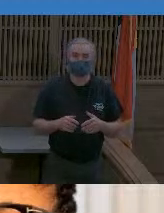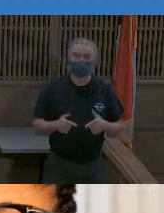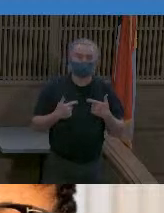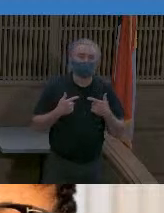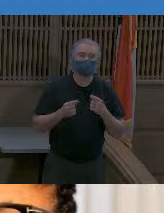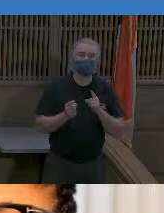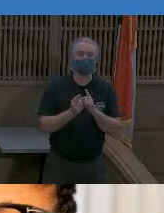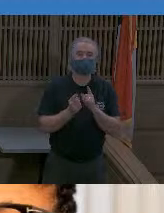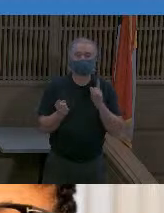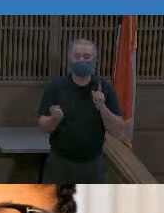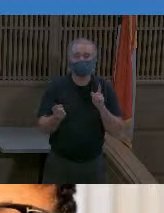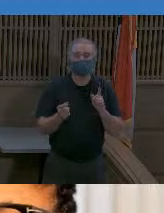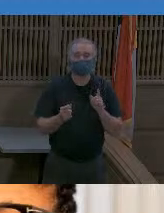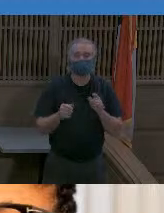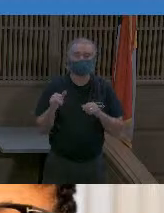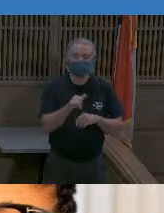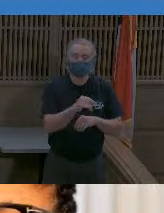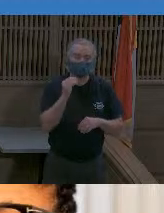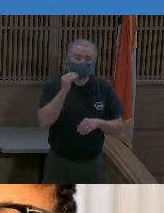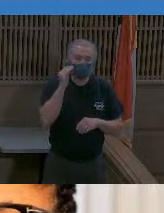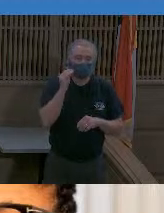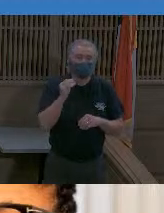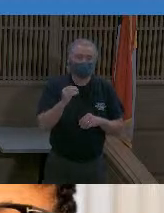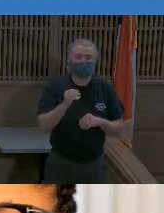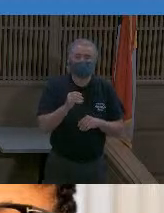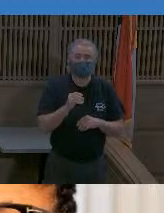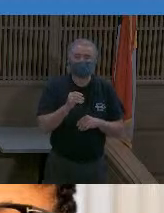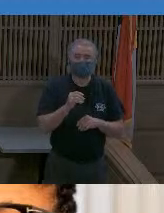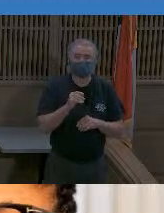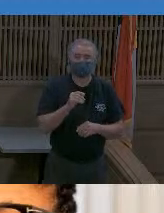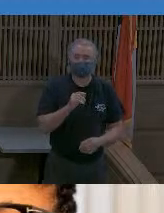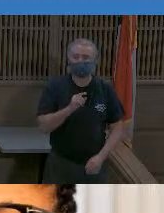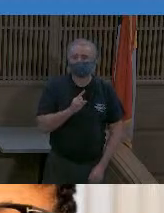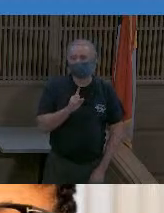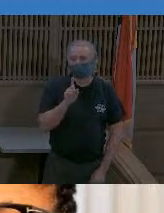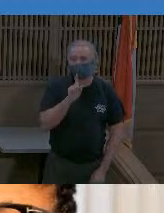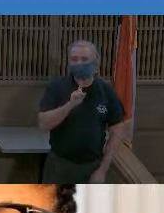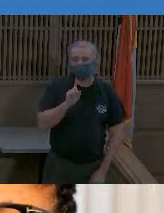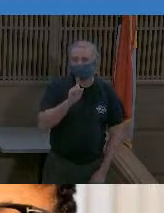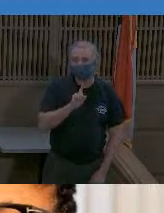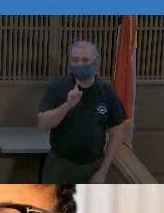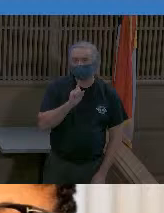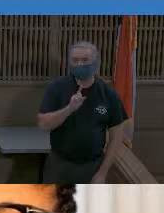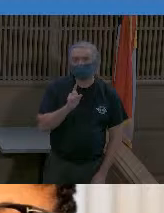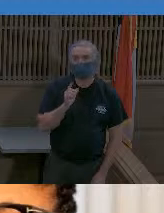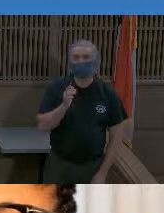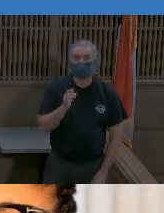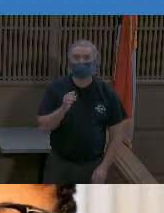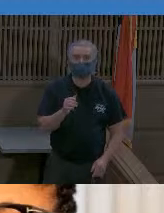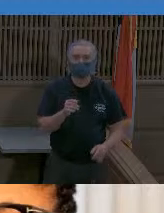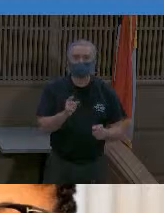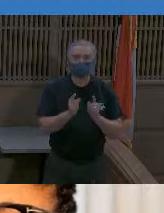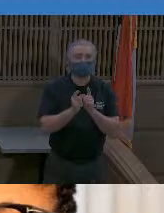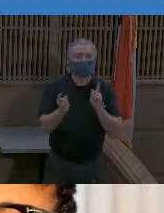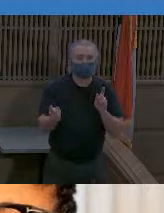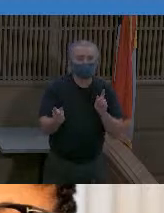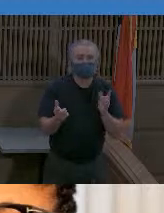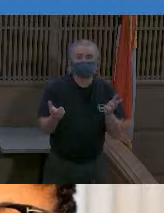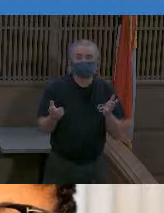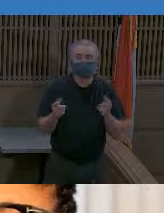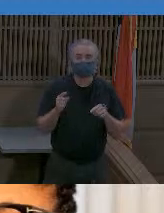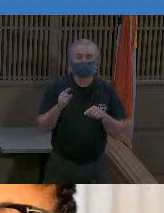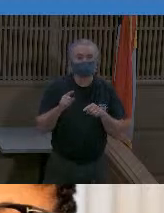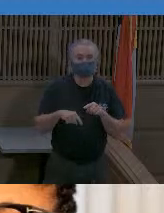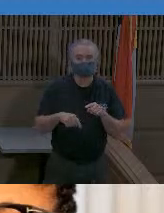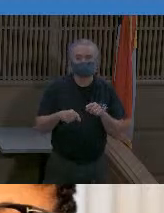sort of a bizarre and hermit-like existence where we have to stay away from each other. We can't commune the same way.